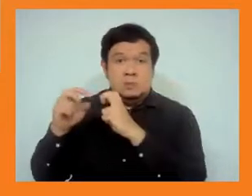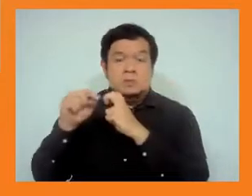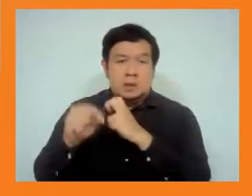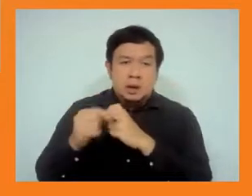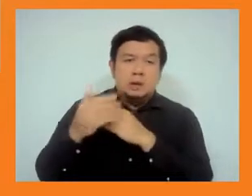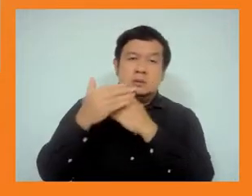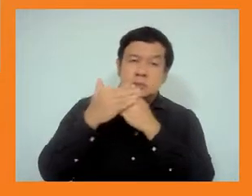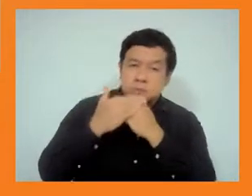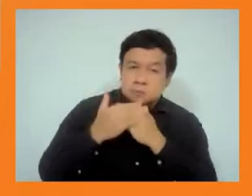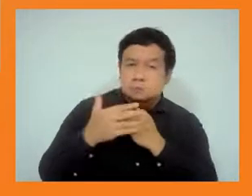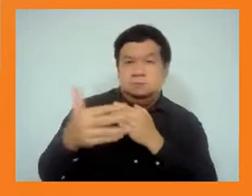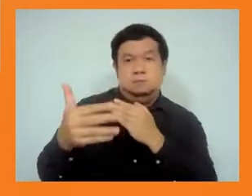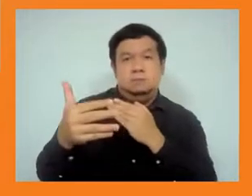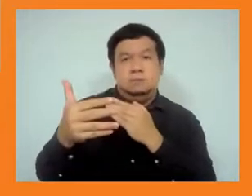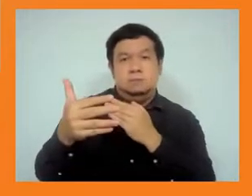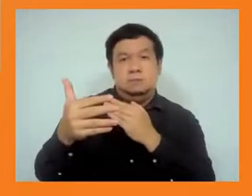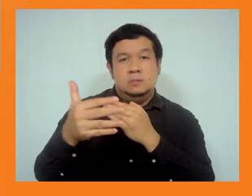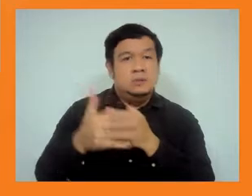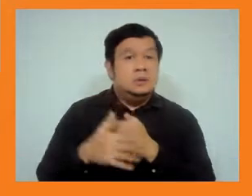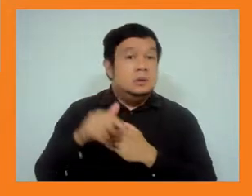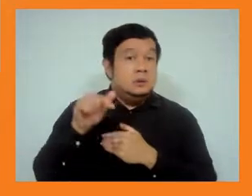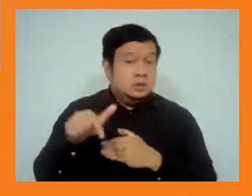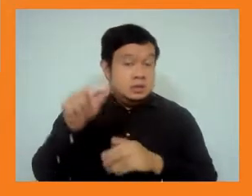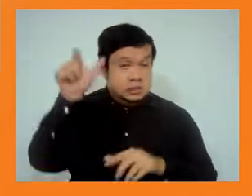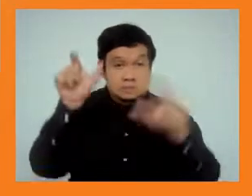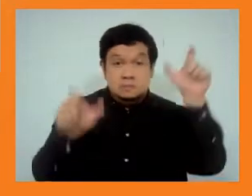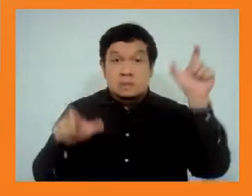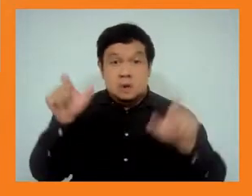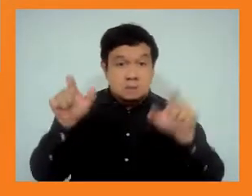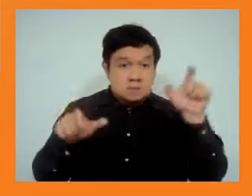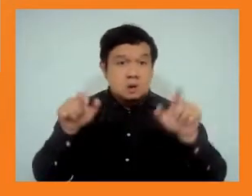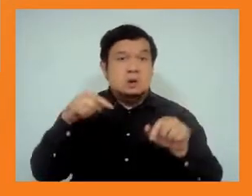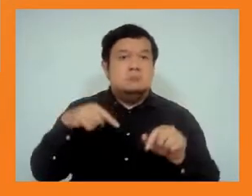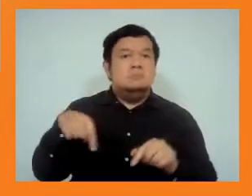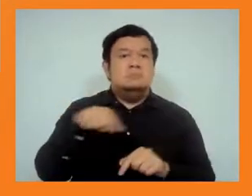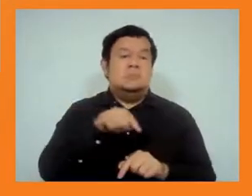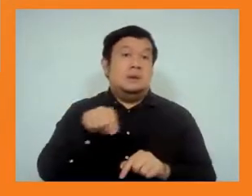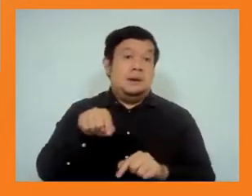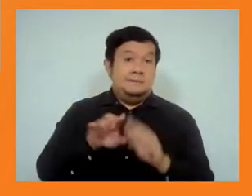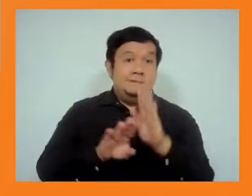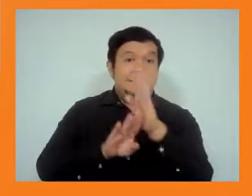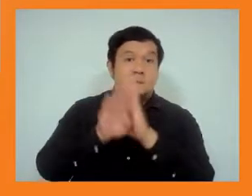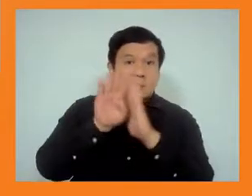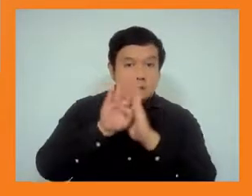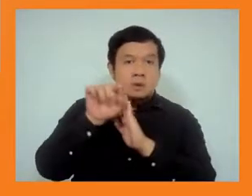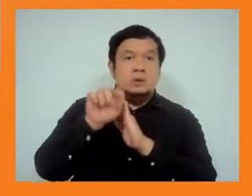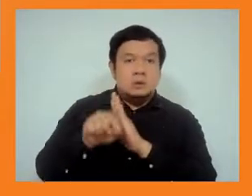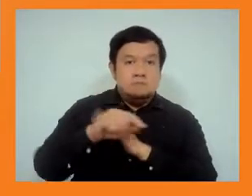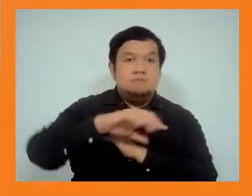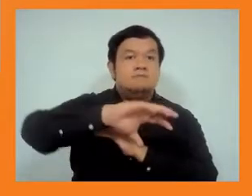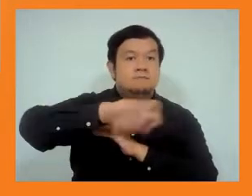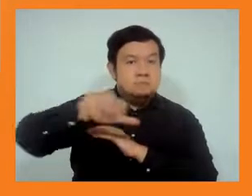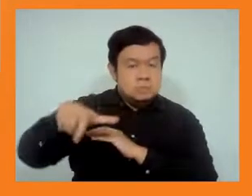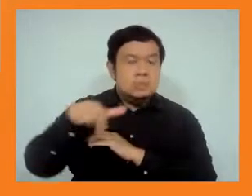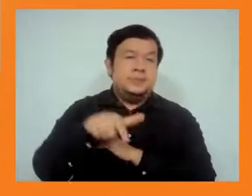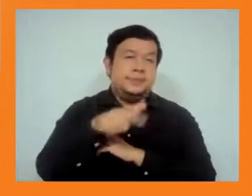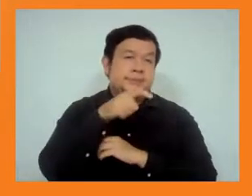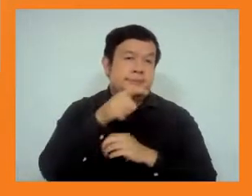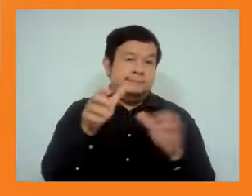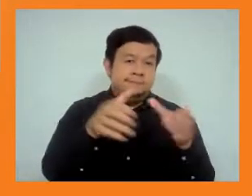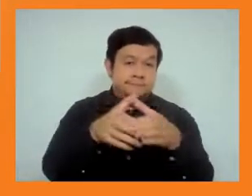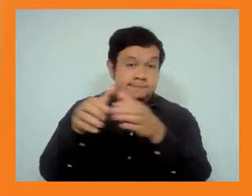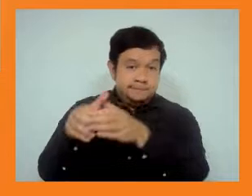The second issue I want to bring is the weak national regulations. Of course, we have identified this kind of issues for a long time,